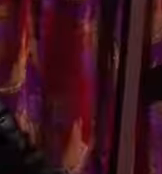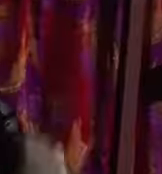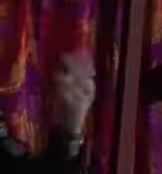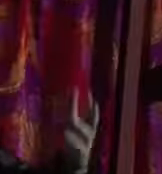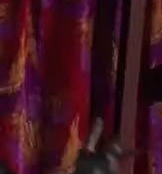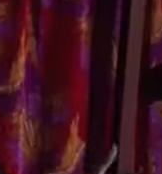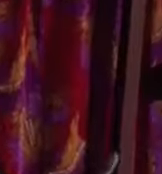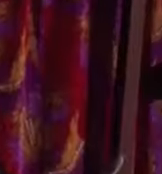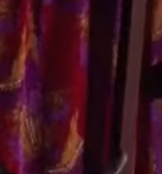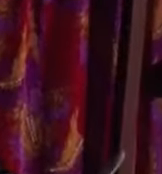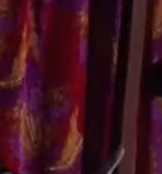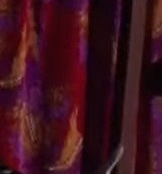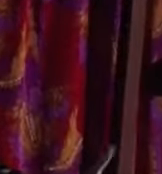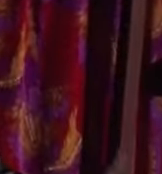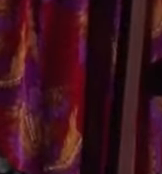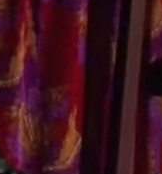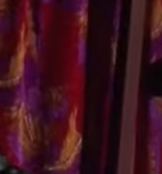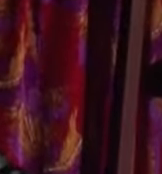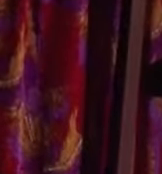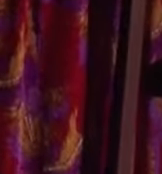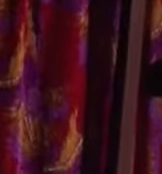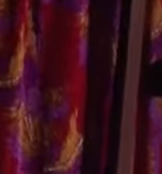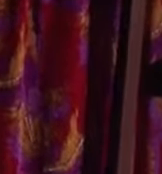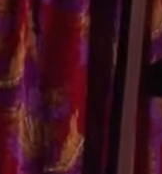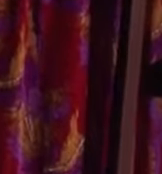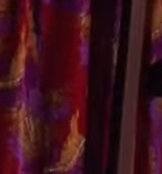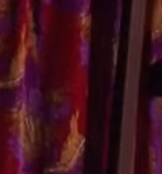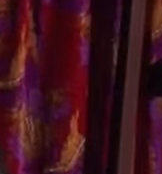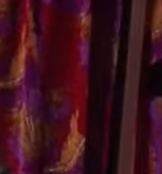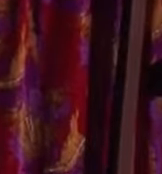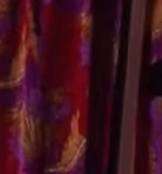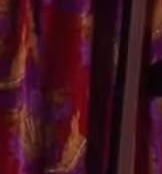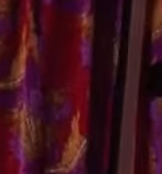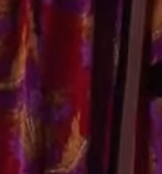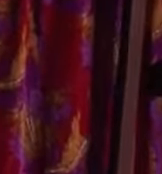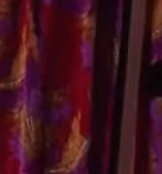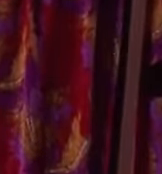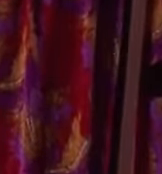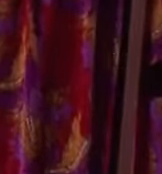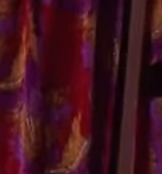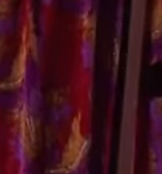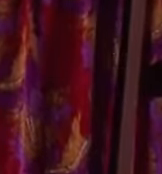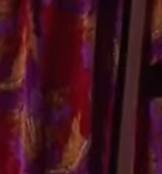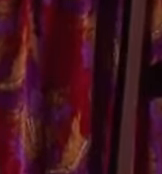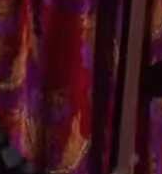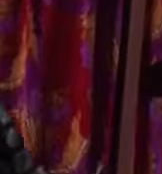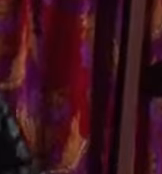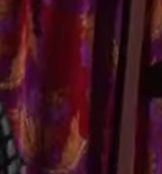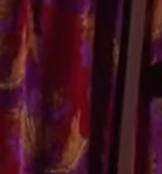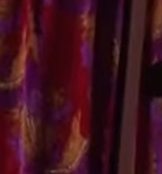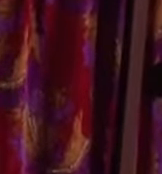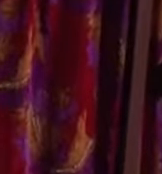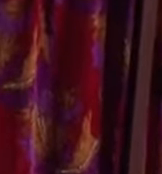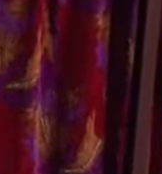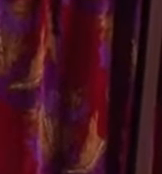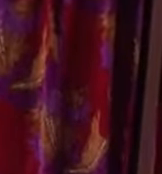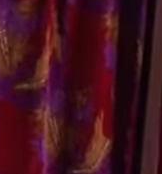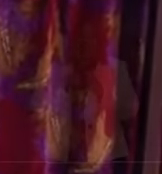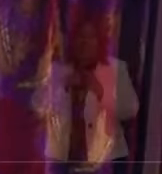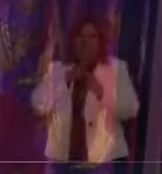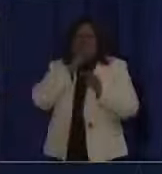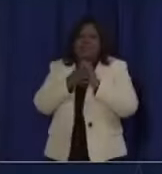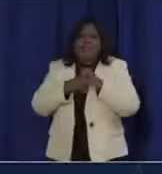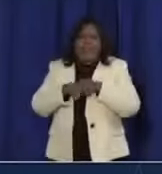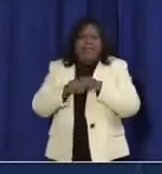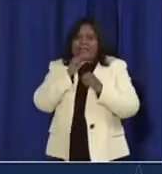incompetent? I got these friends on the outside that I said I'd meet, you know, and that's the kind of thing I have to be there in person, you know. So I was just wondering, could you help me get out of